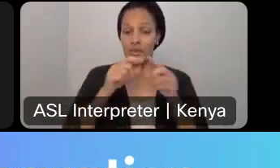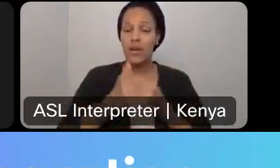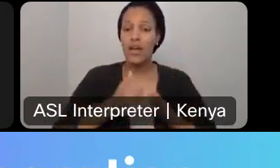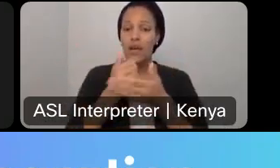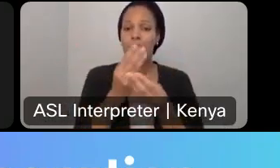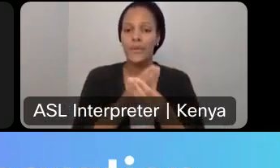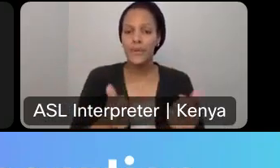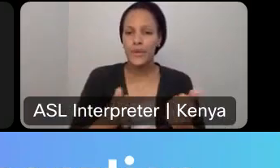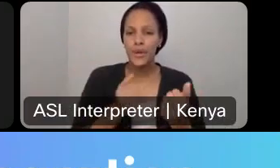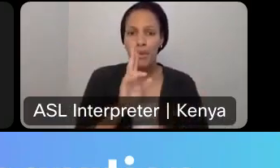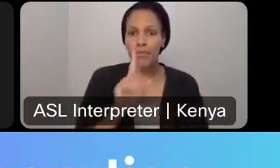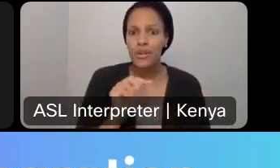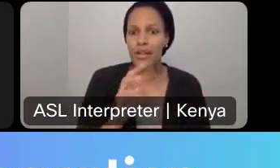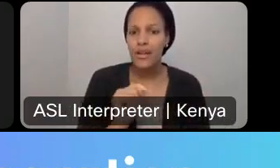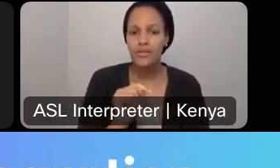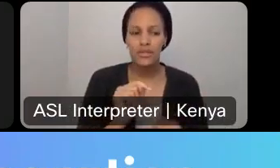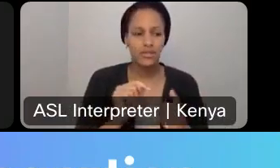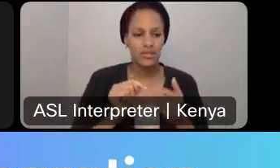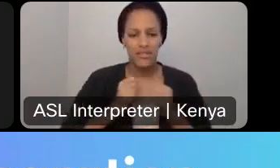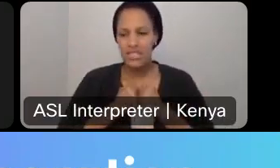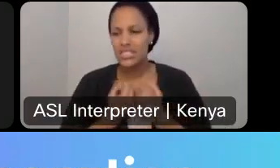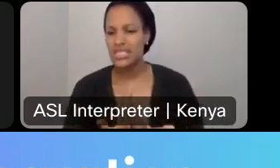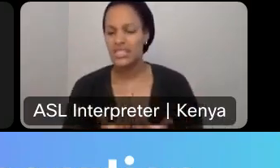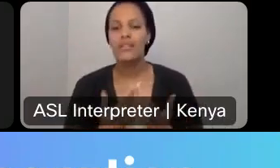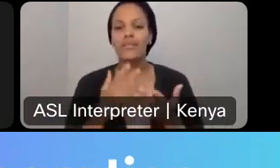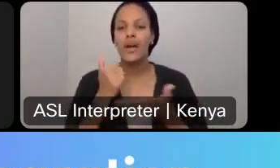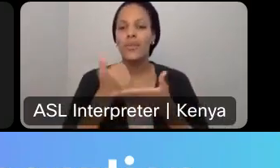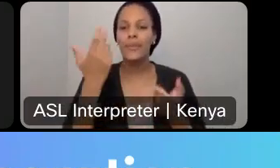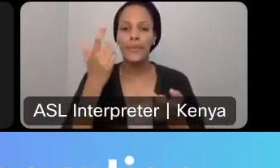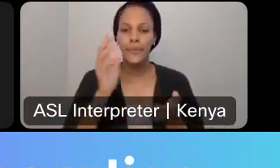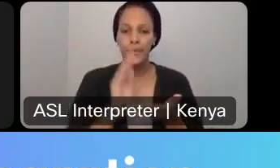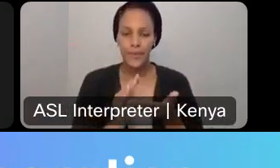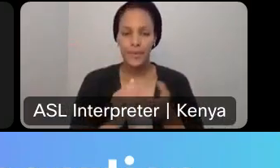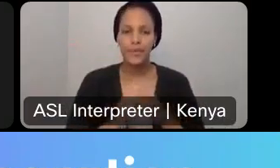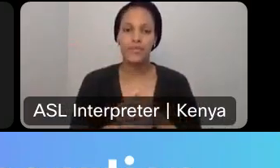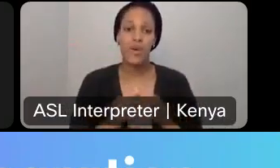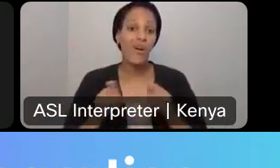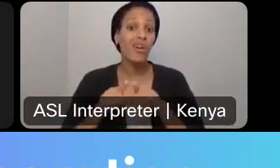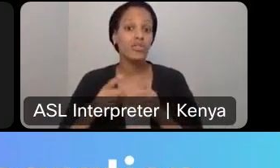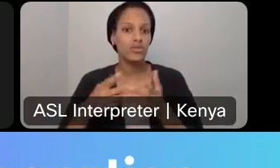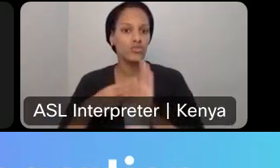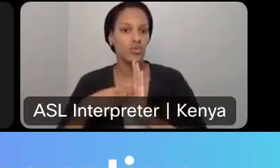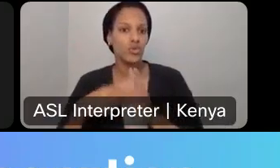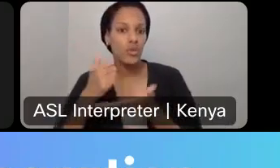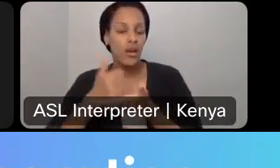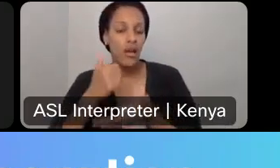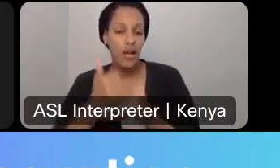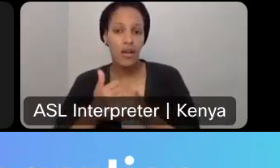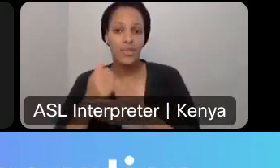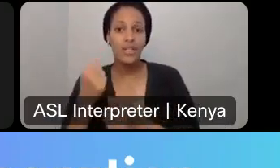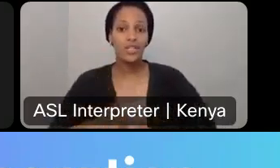fatigue for advocates and applies to how advocates support survivors, how advocates are